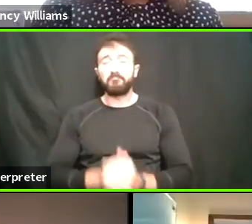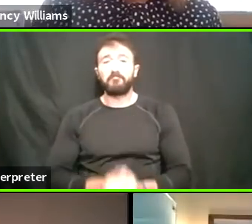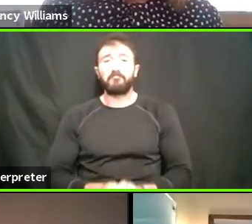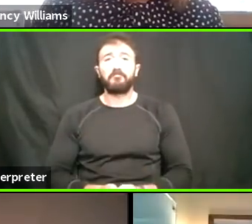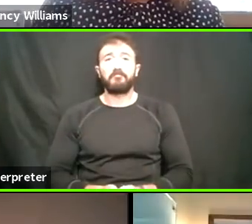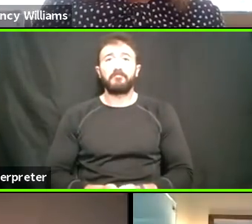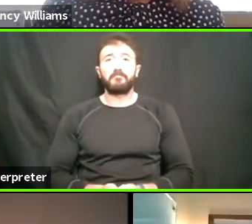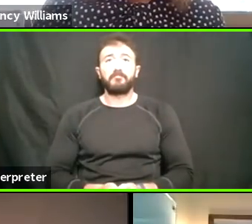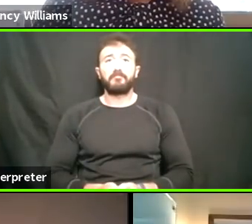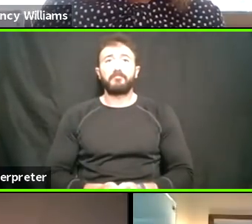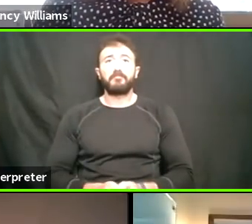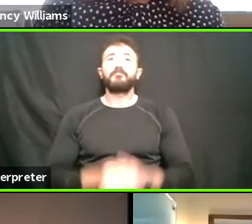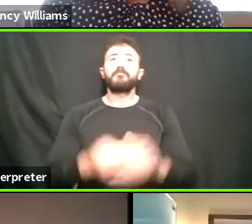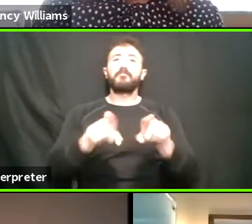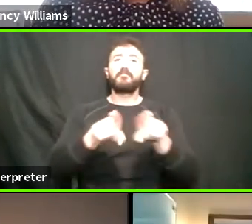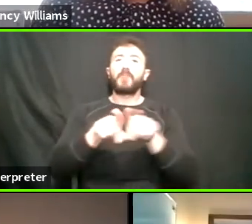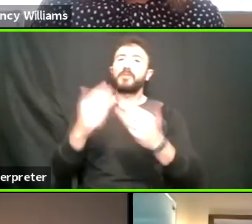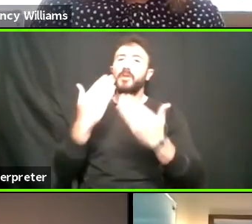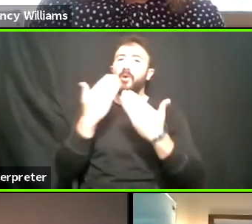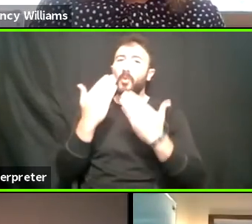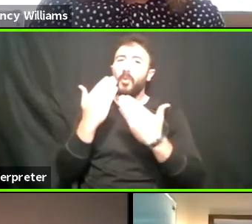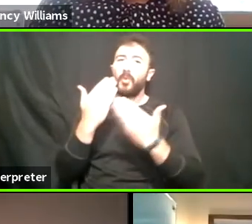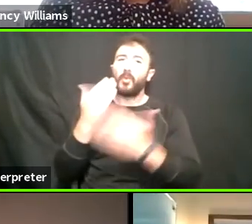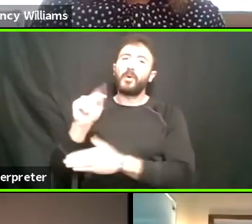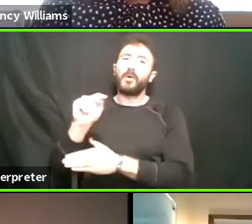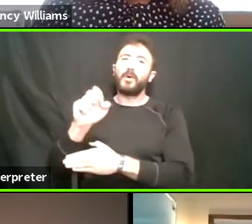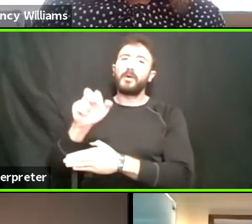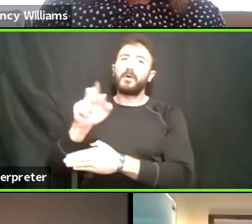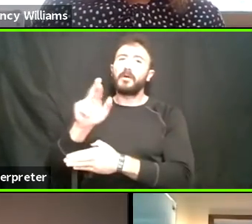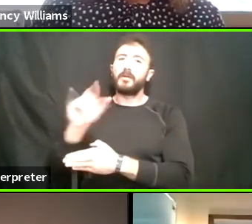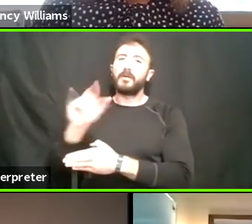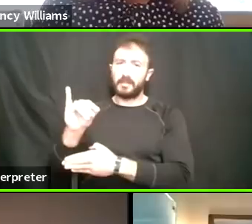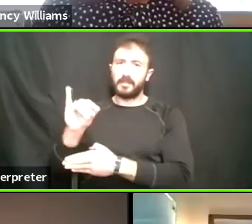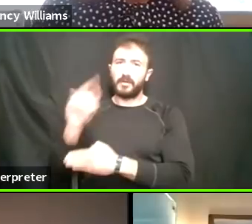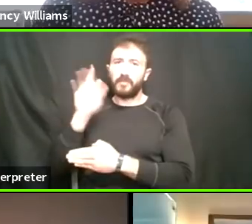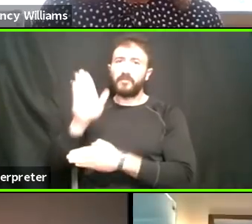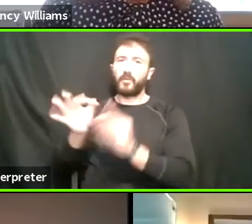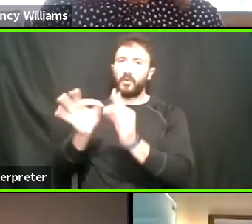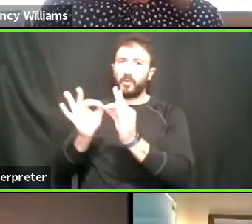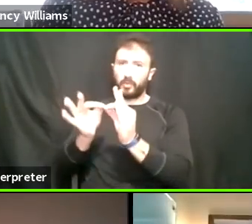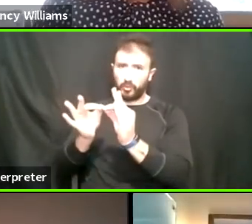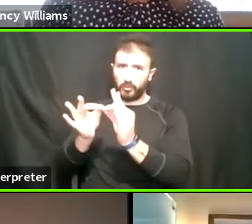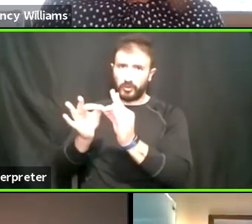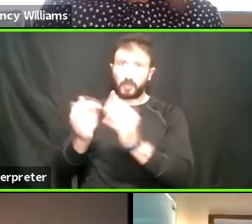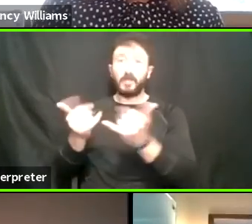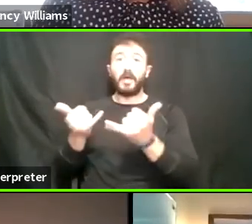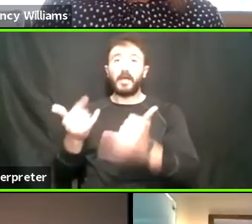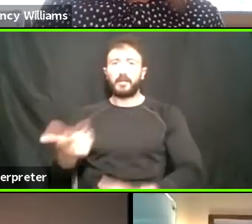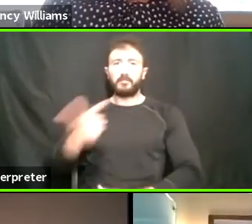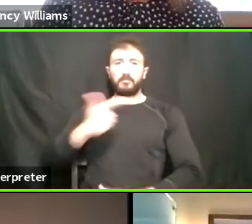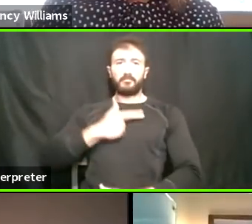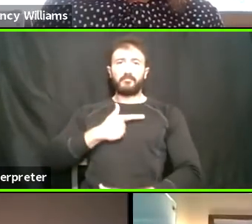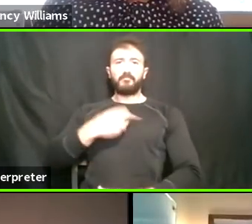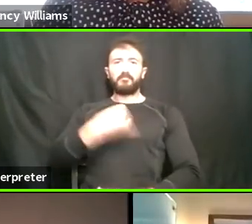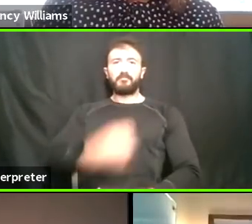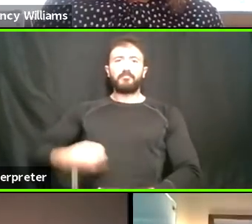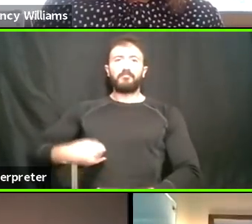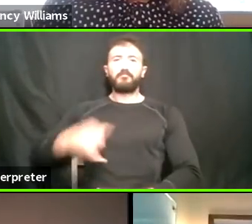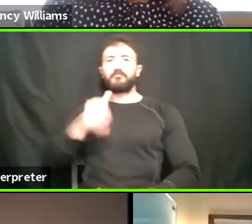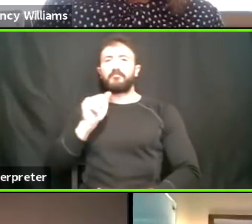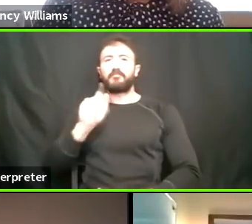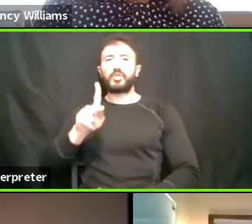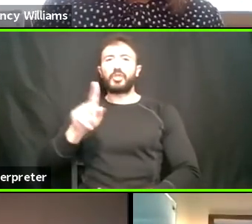And want to thank Terry for her interpreting. And now I have Jack Orit, who's interpreting for us now. So thank you and